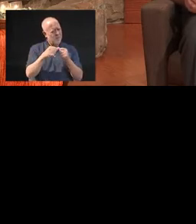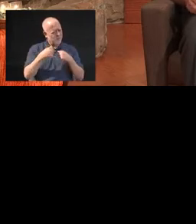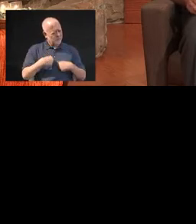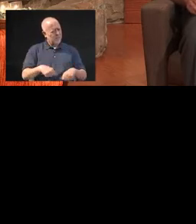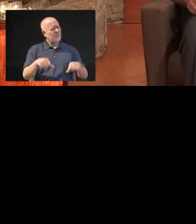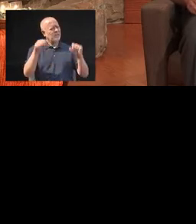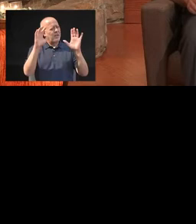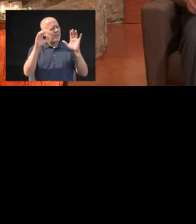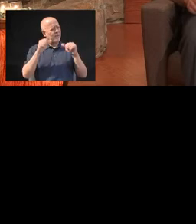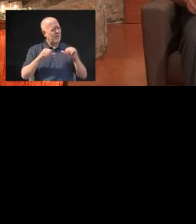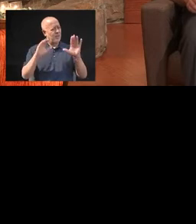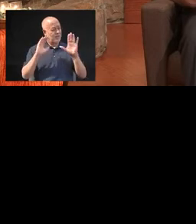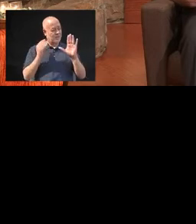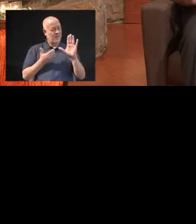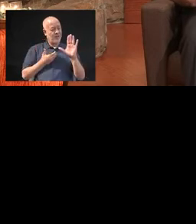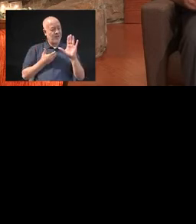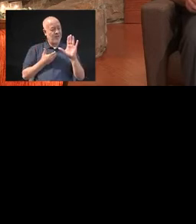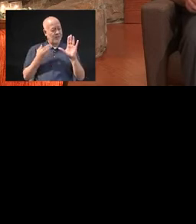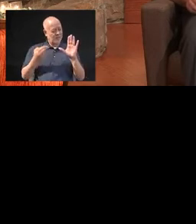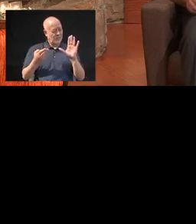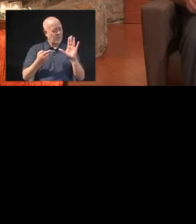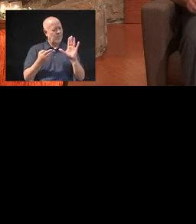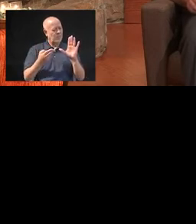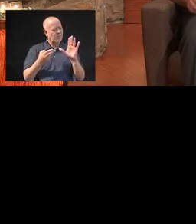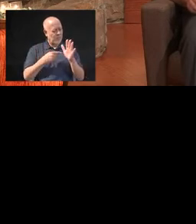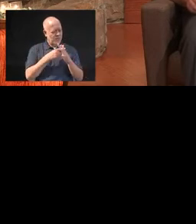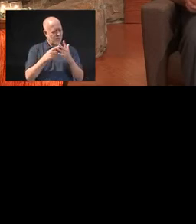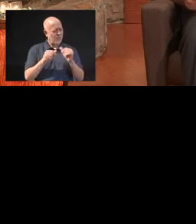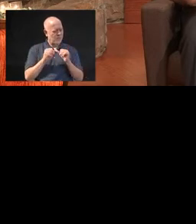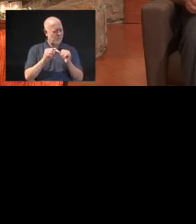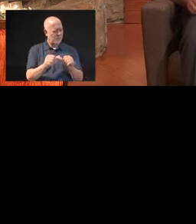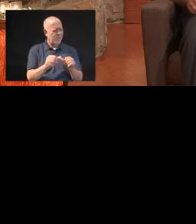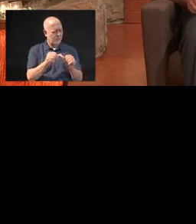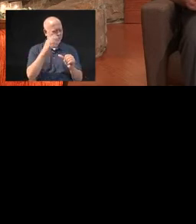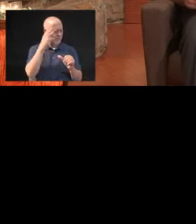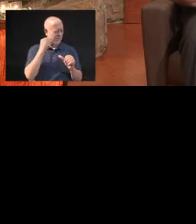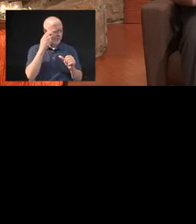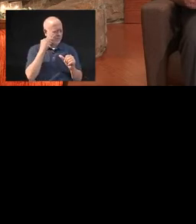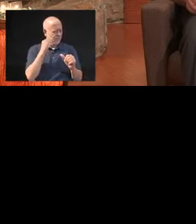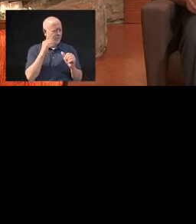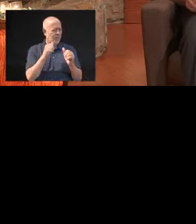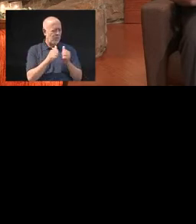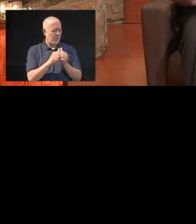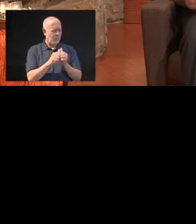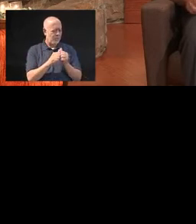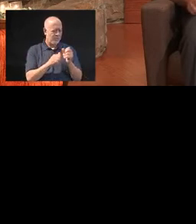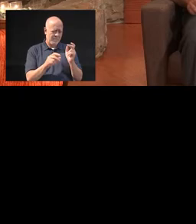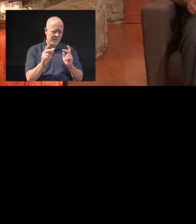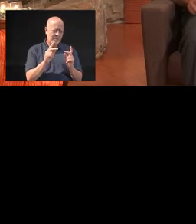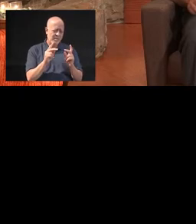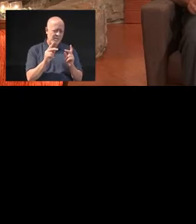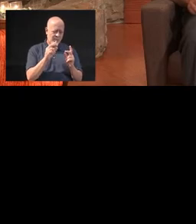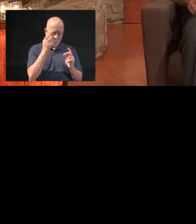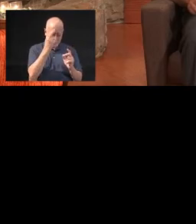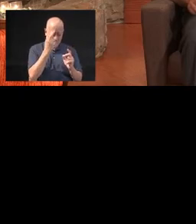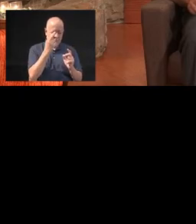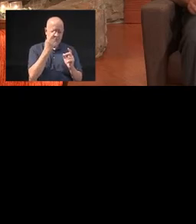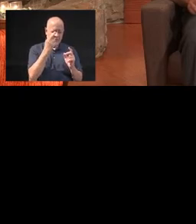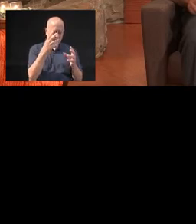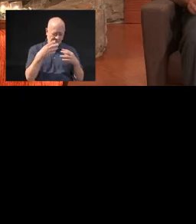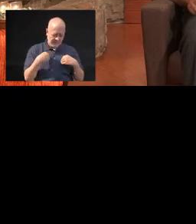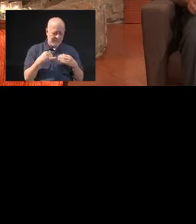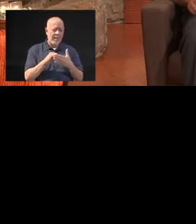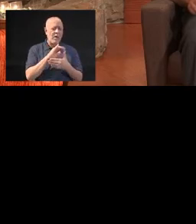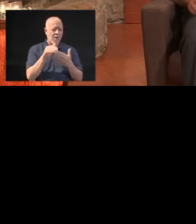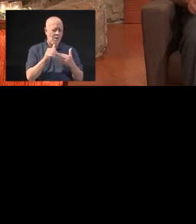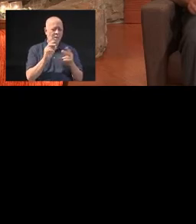witnessed in our nation's history and those we continue to experience as a people with the audacity suggests that all persons are created equal